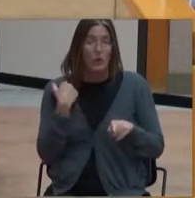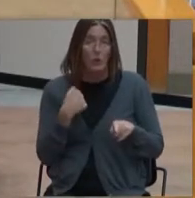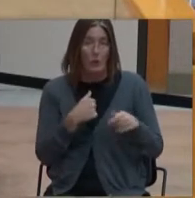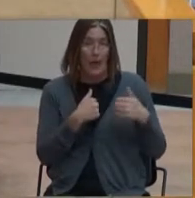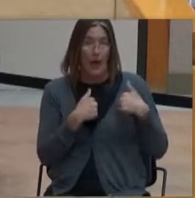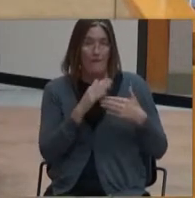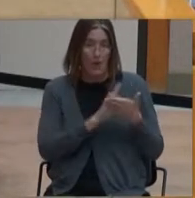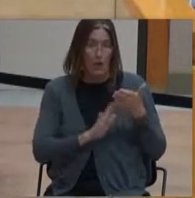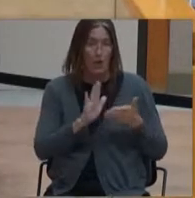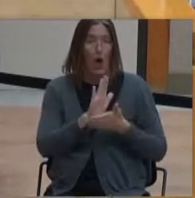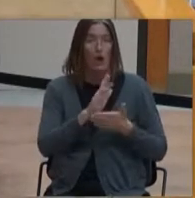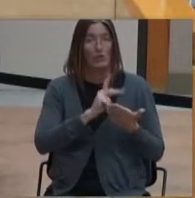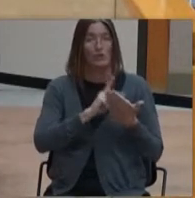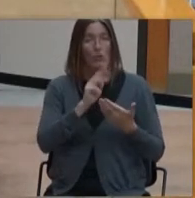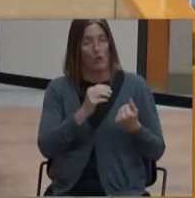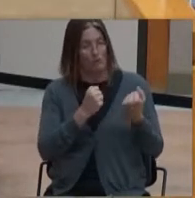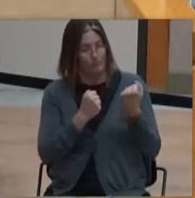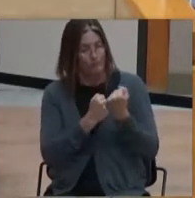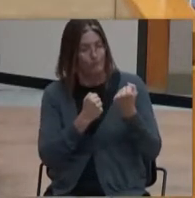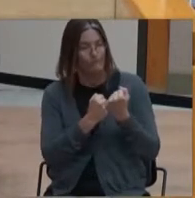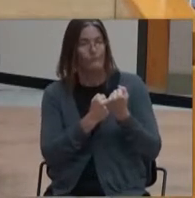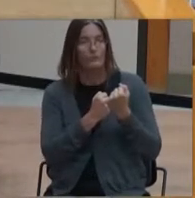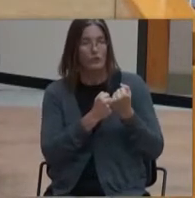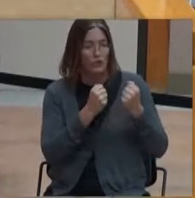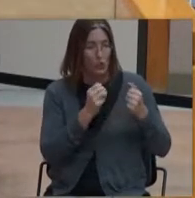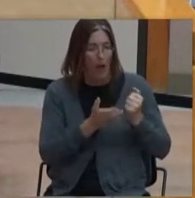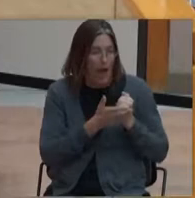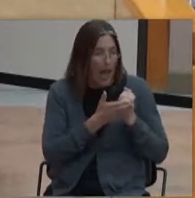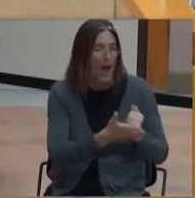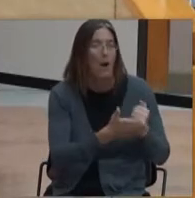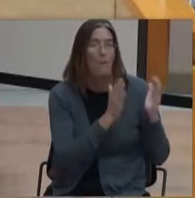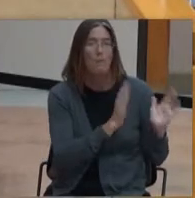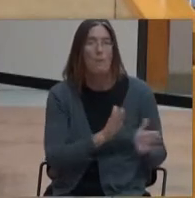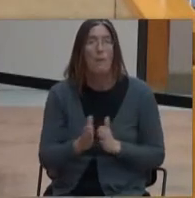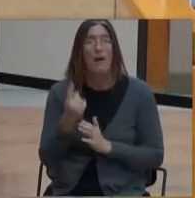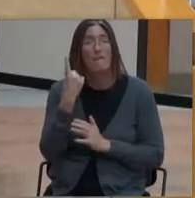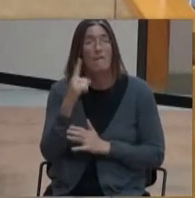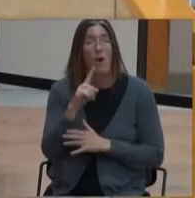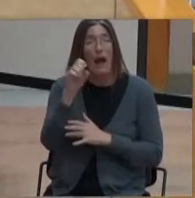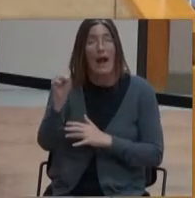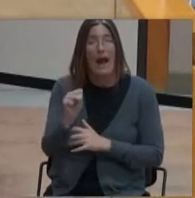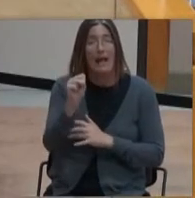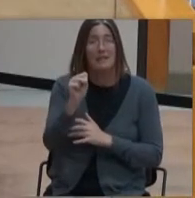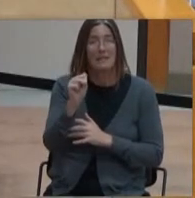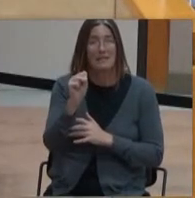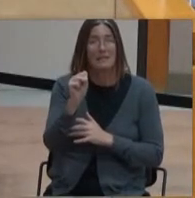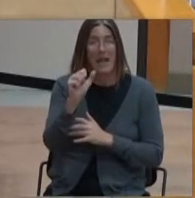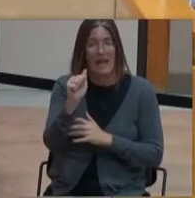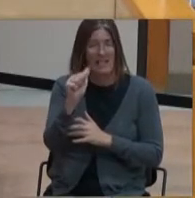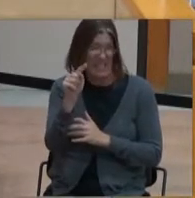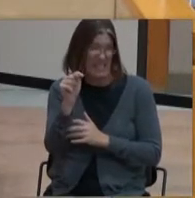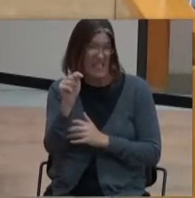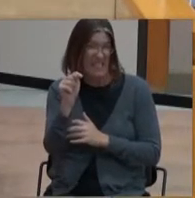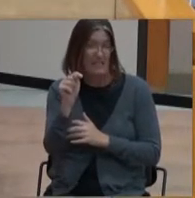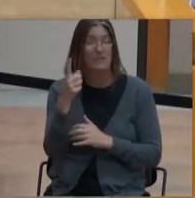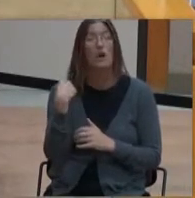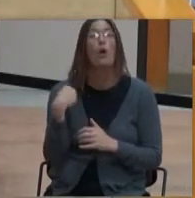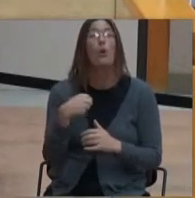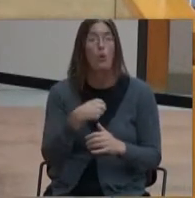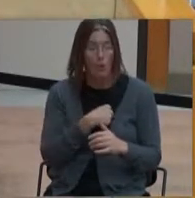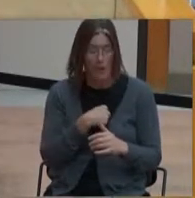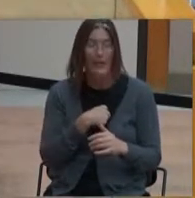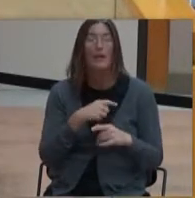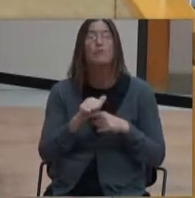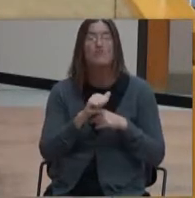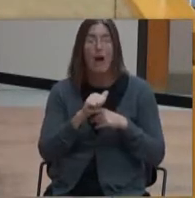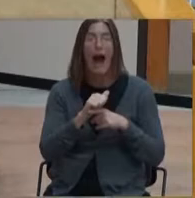preparing them for the SAT, they have allowed our juniors to have their practice SAT test prep on Fridays instead of Saturdays, meaning that they will